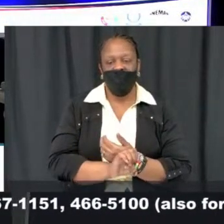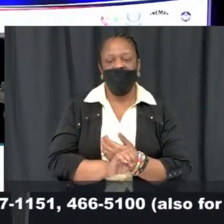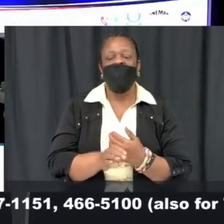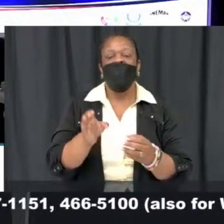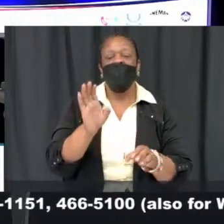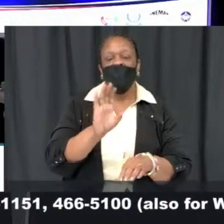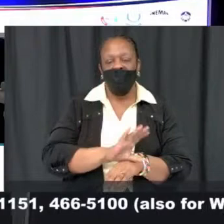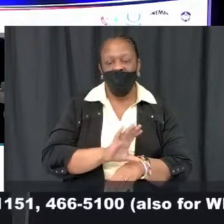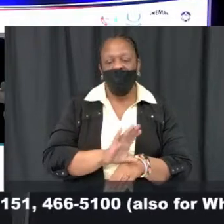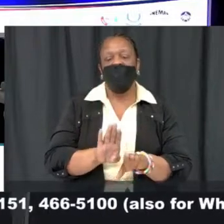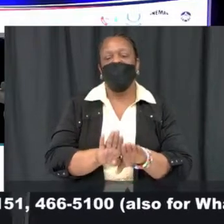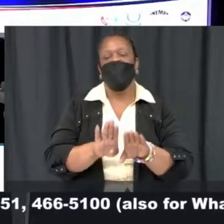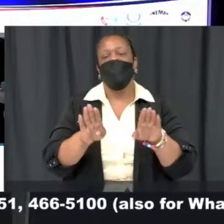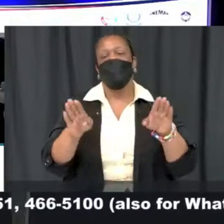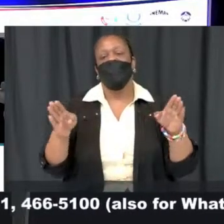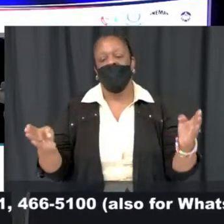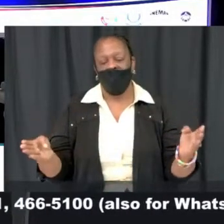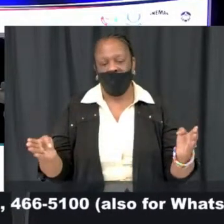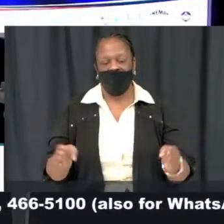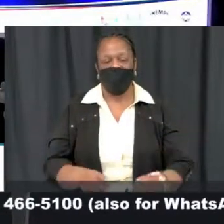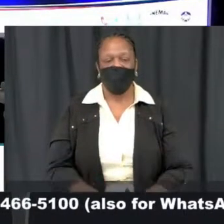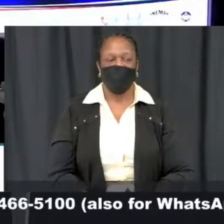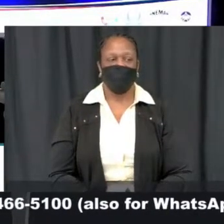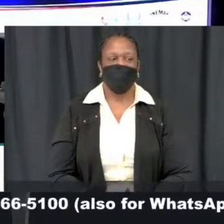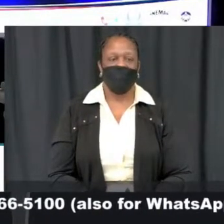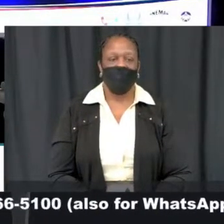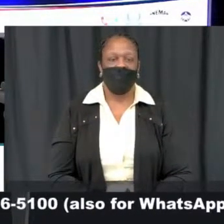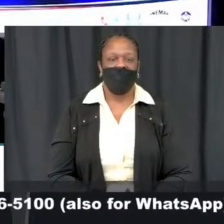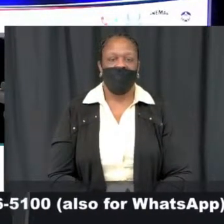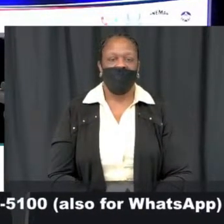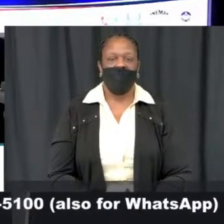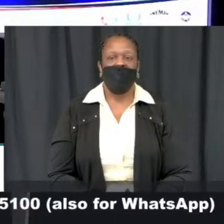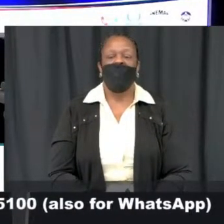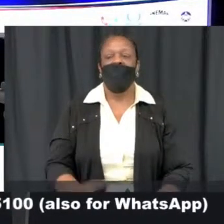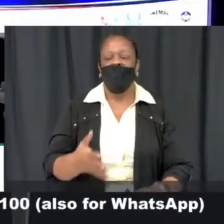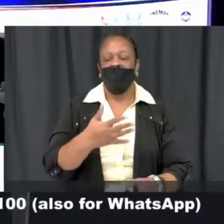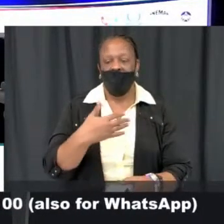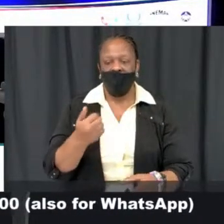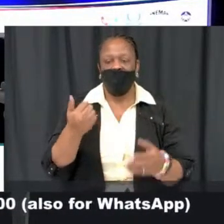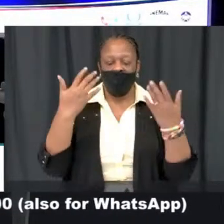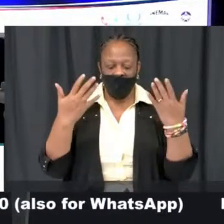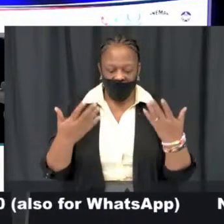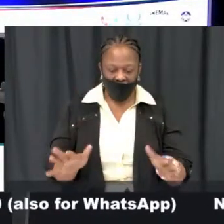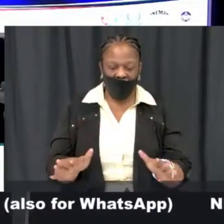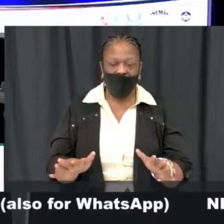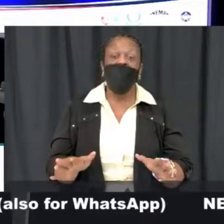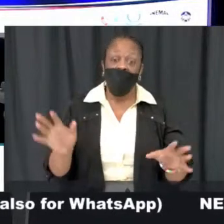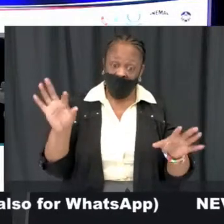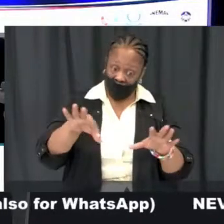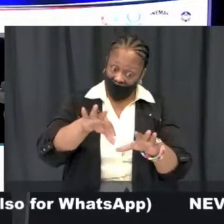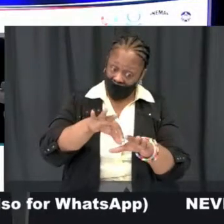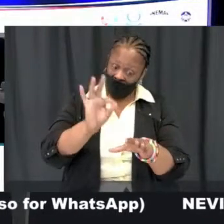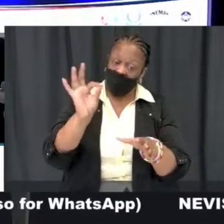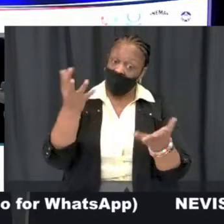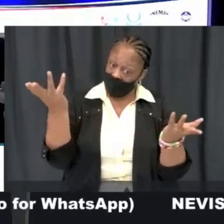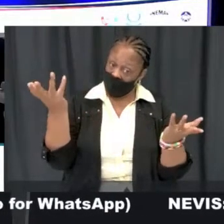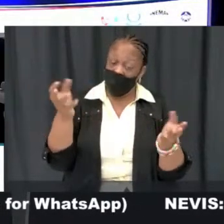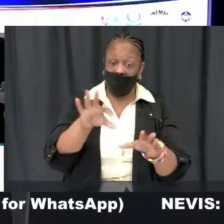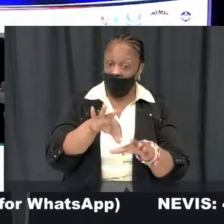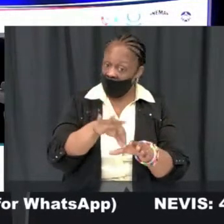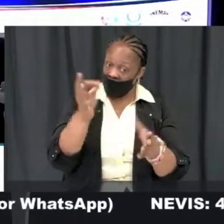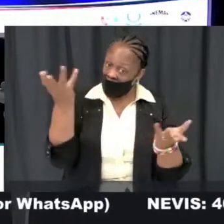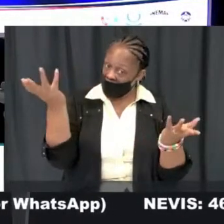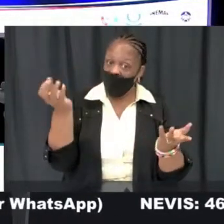the country was guided through a safe election. 14 days after that election, that is when